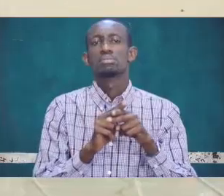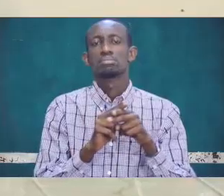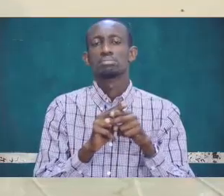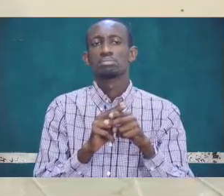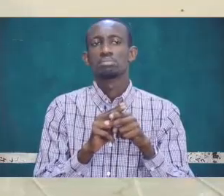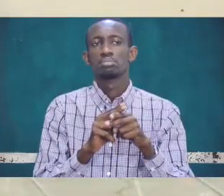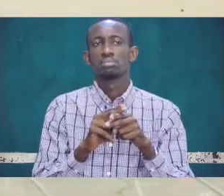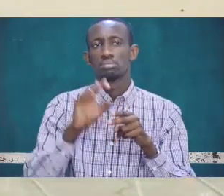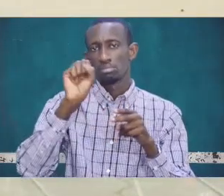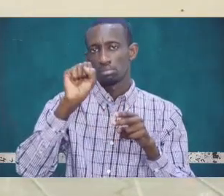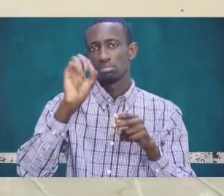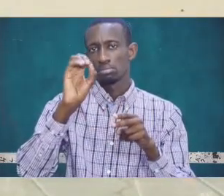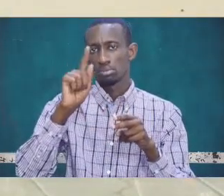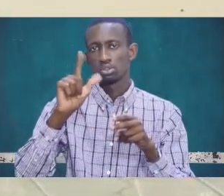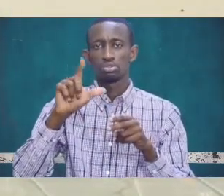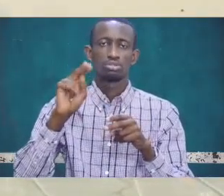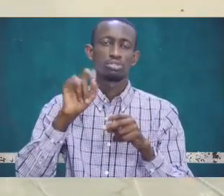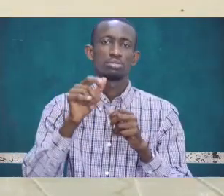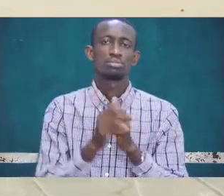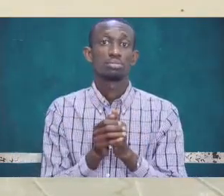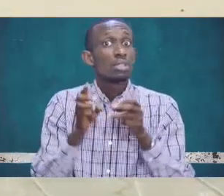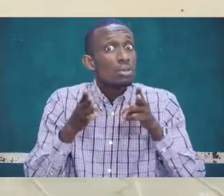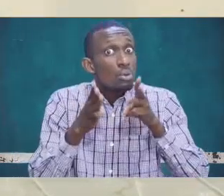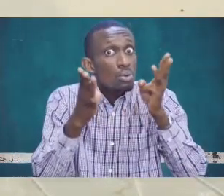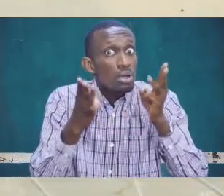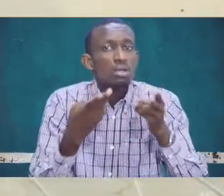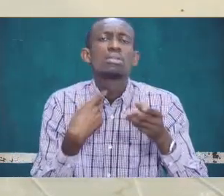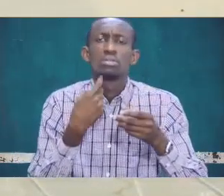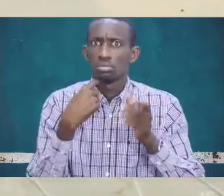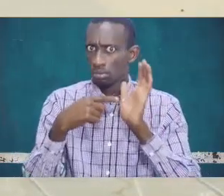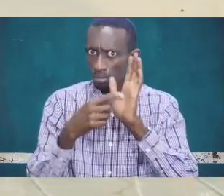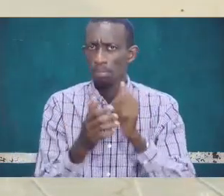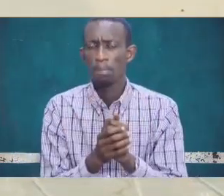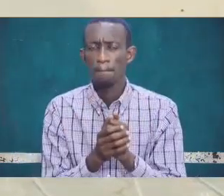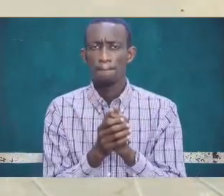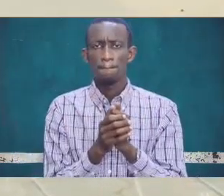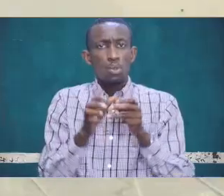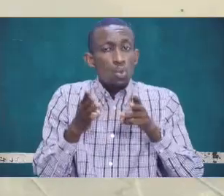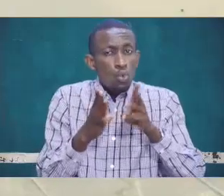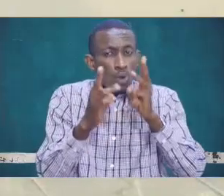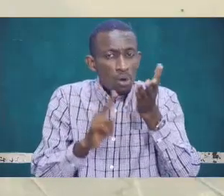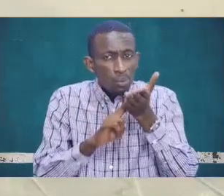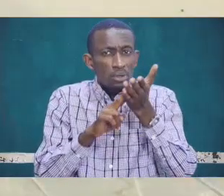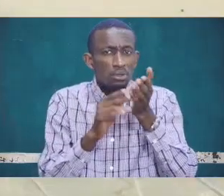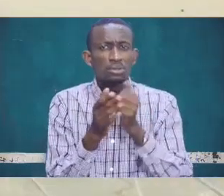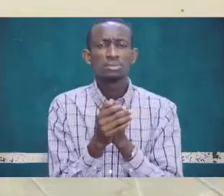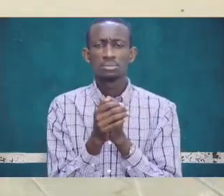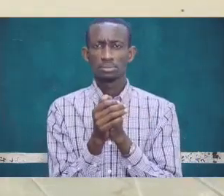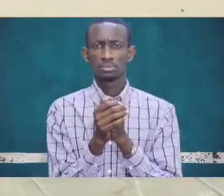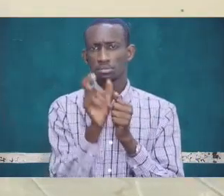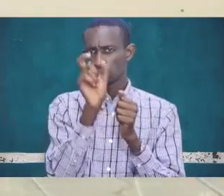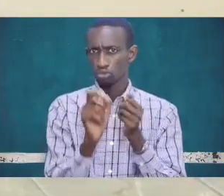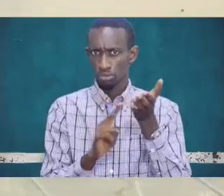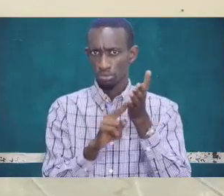The method, however, I should mention that the method used, or the method that is employed